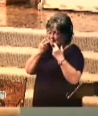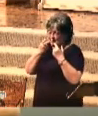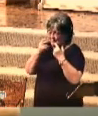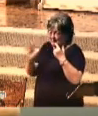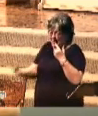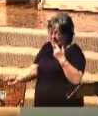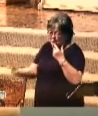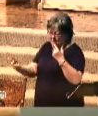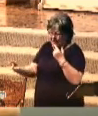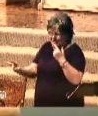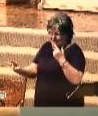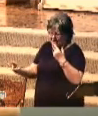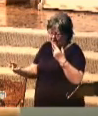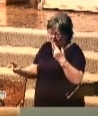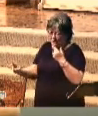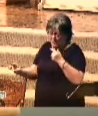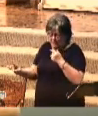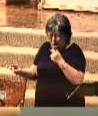of 8.